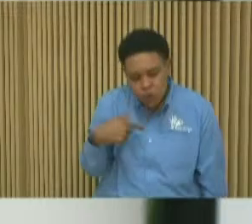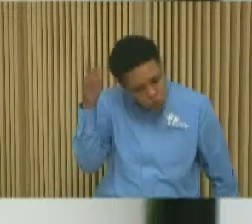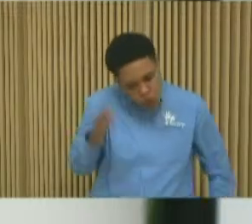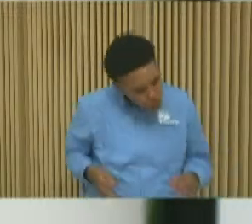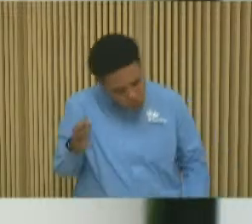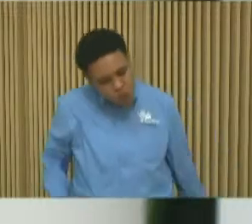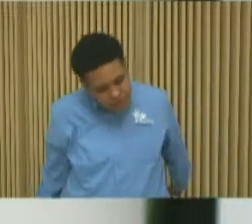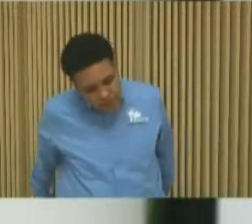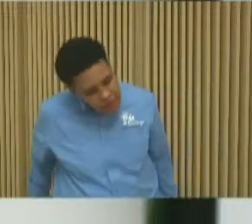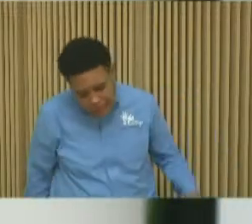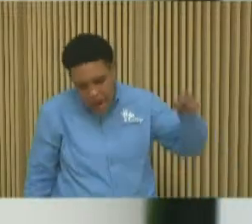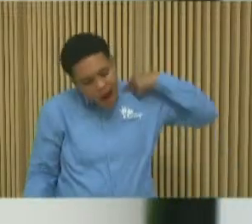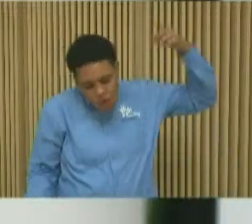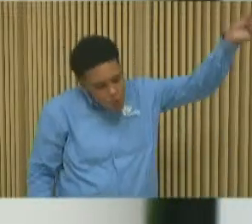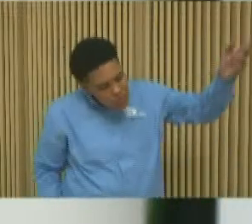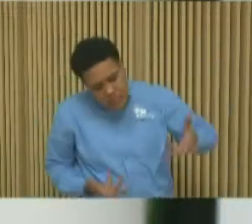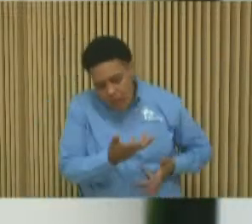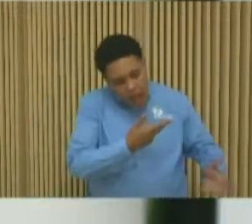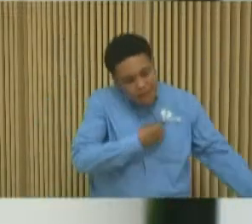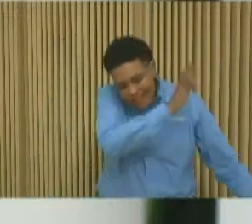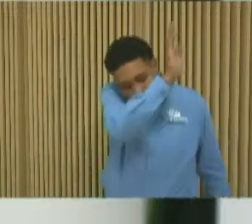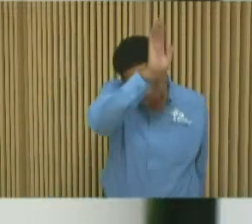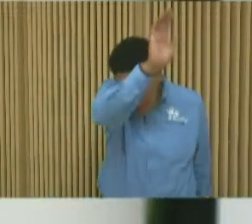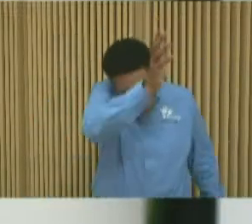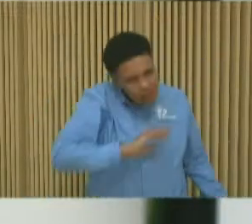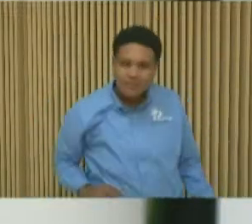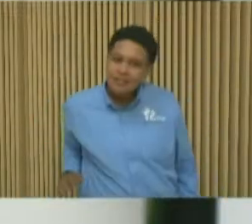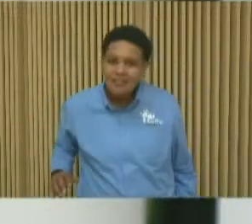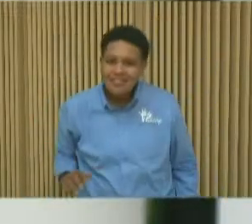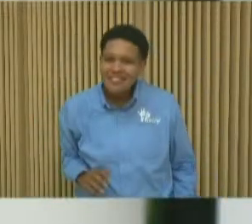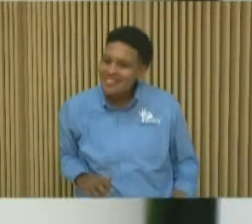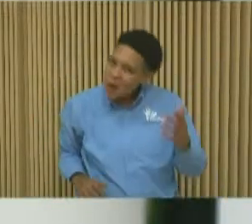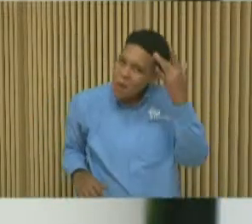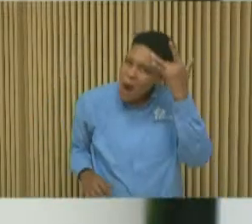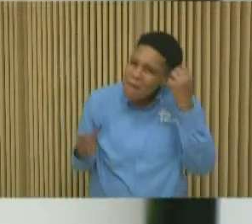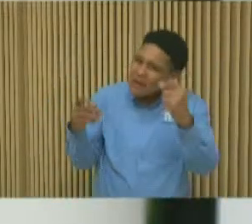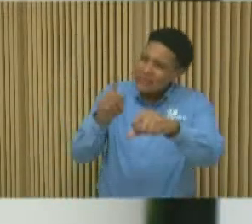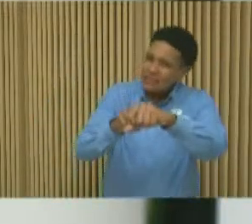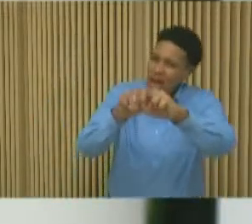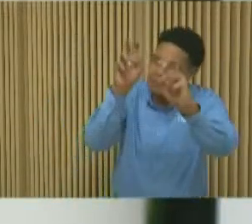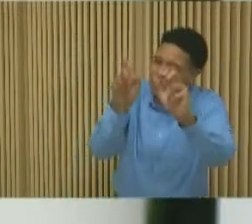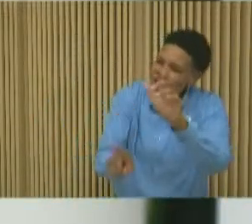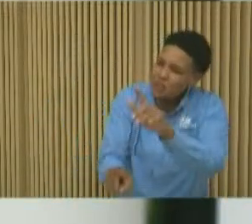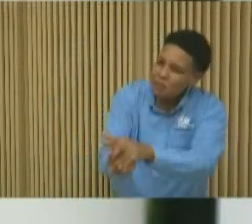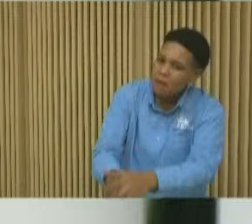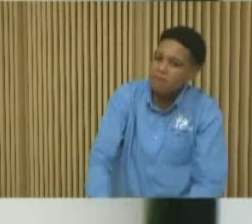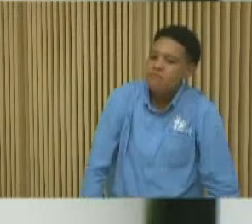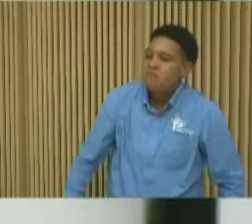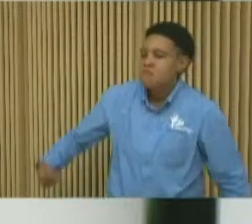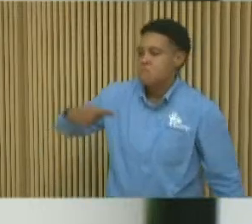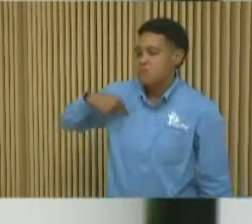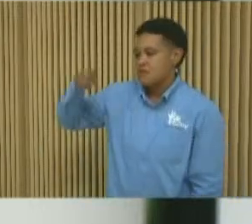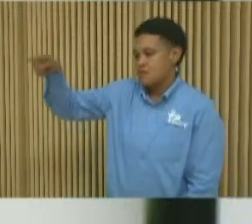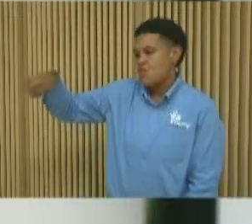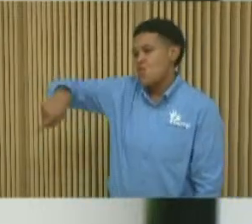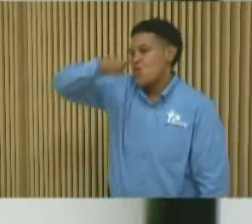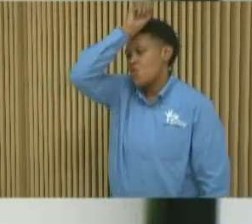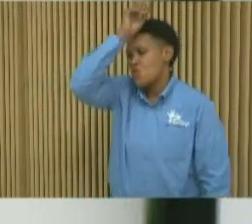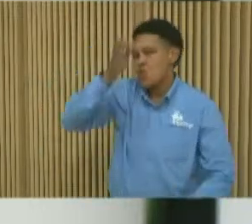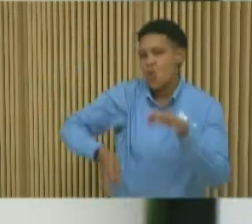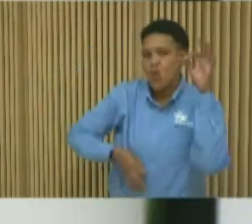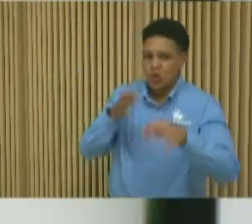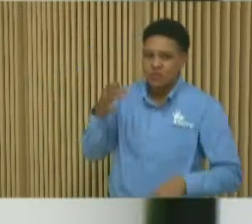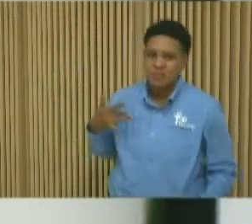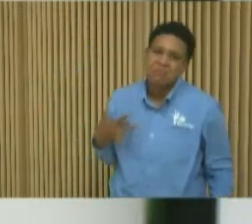lot of times when there are issues, one of the first things that comes up is, I am taking you to court. So do you